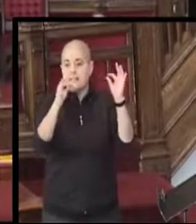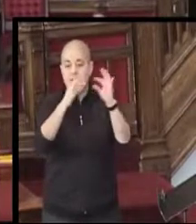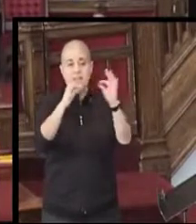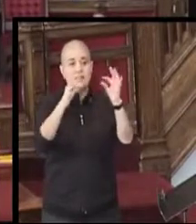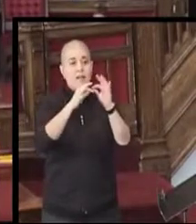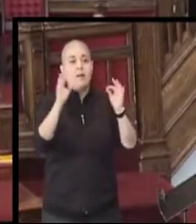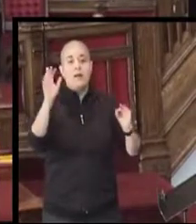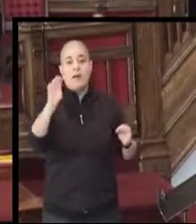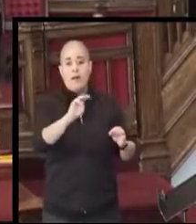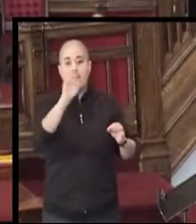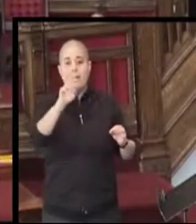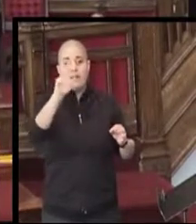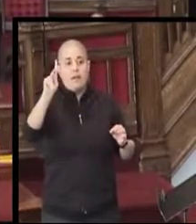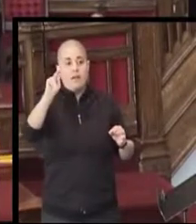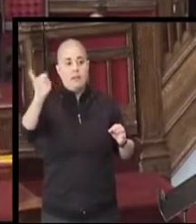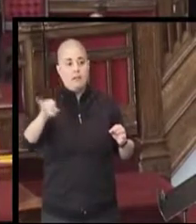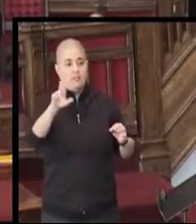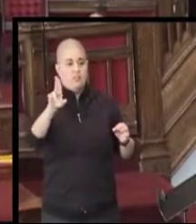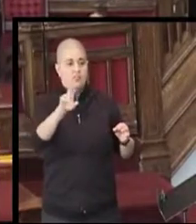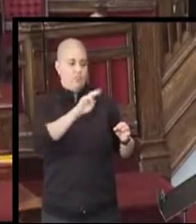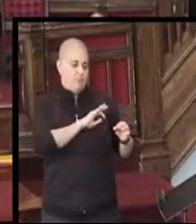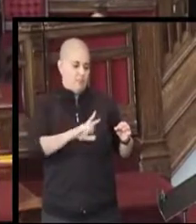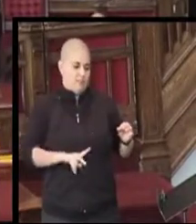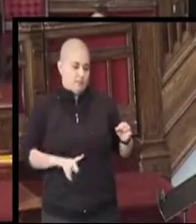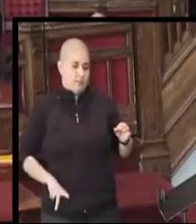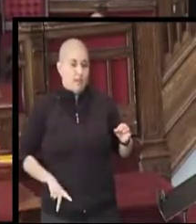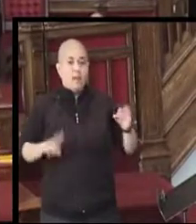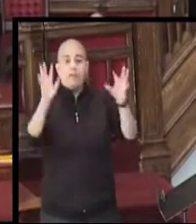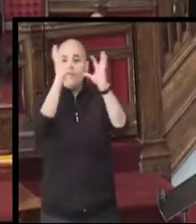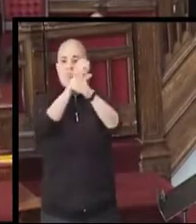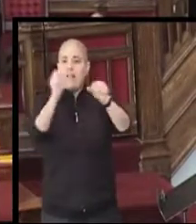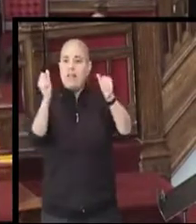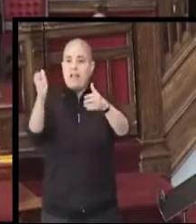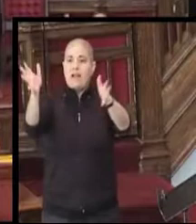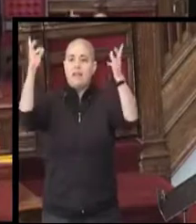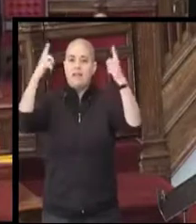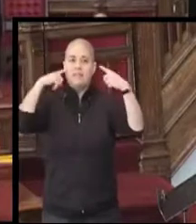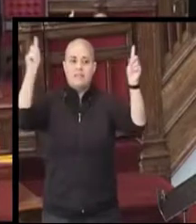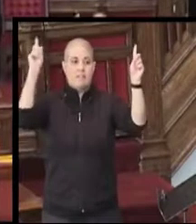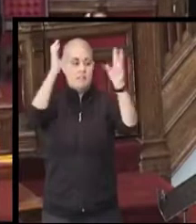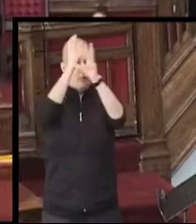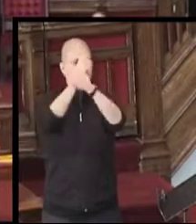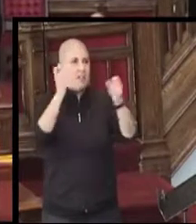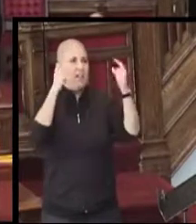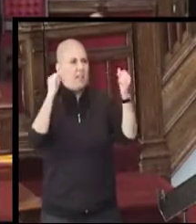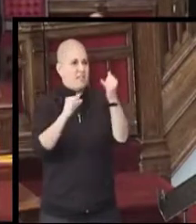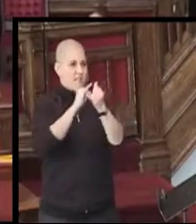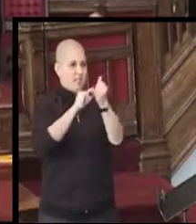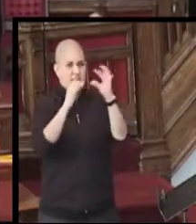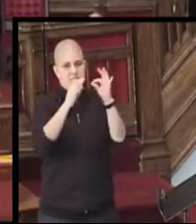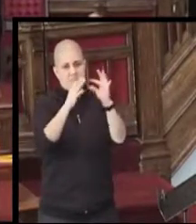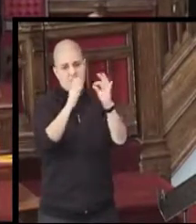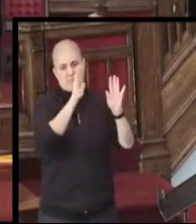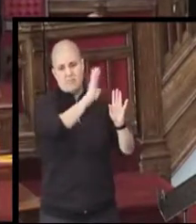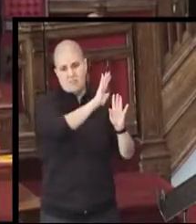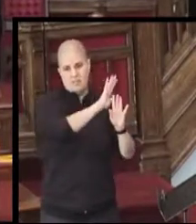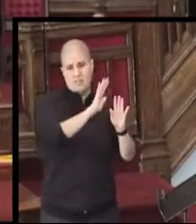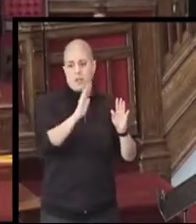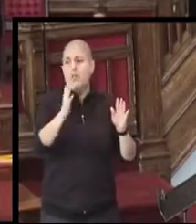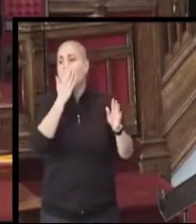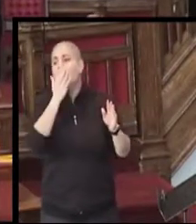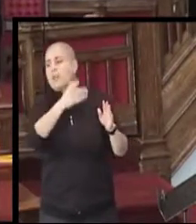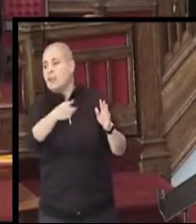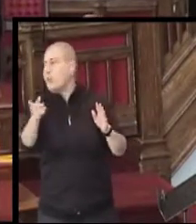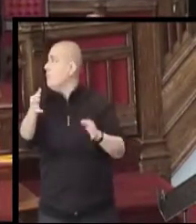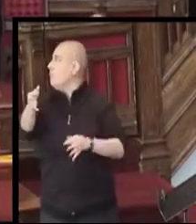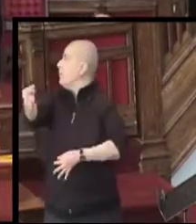free at last. Thank God Almighty, she's free at last." Mm-hmm. So thank you for your prayers and your support. And Kevin, thank you for stepping in and